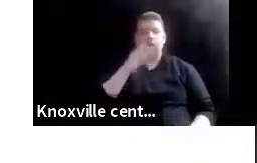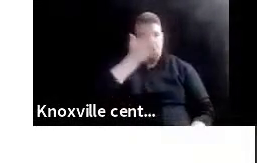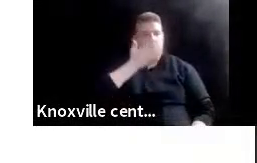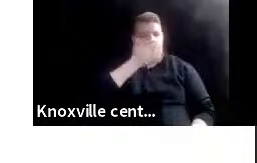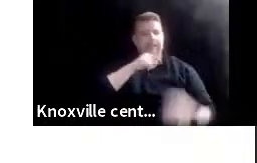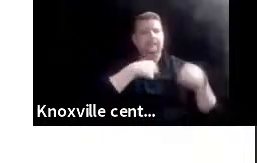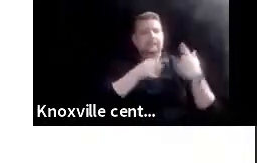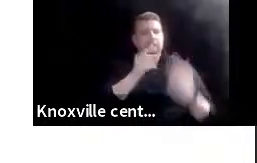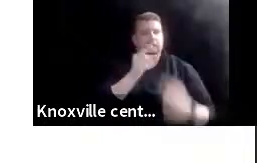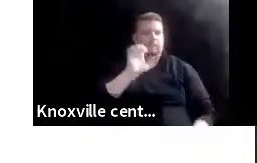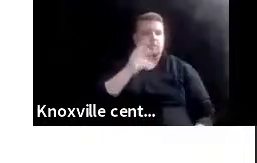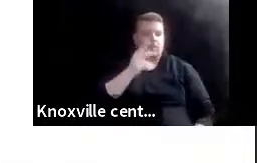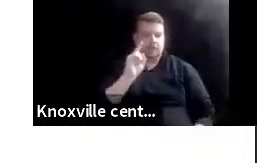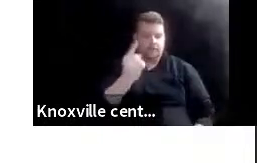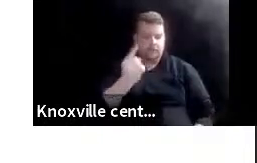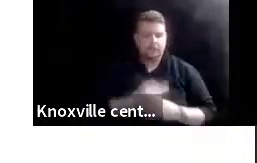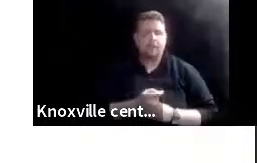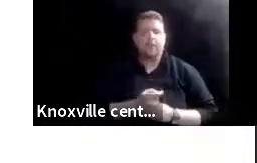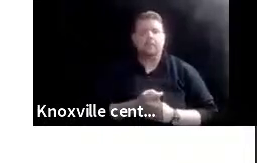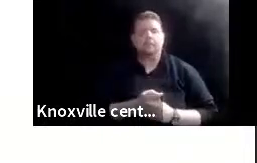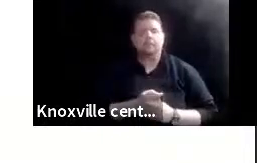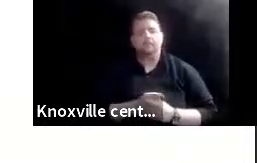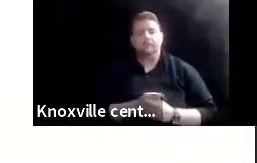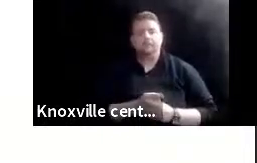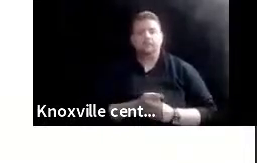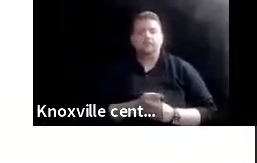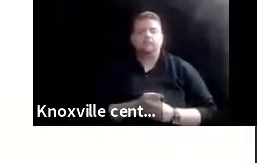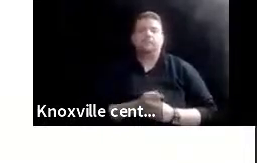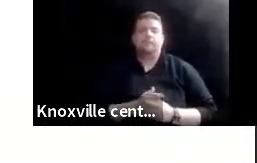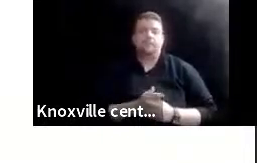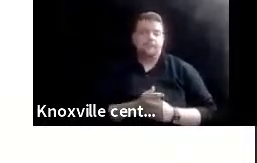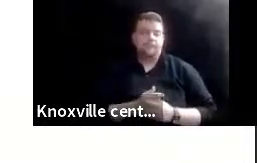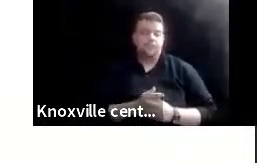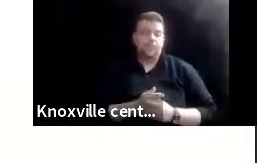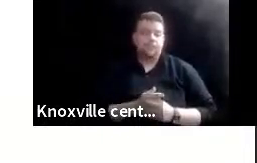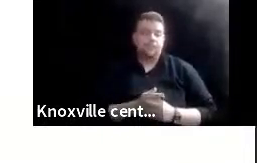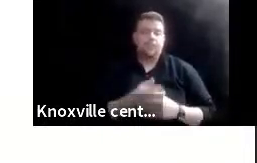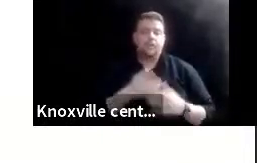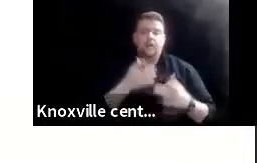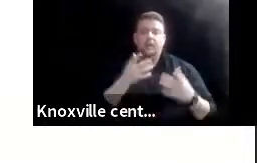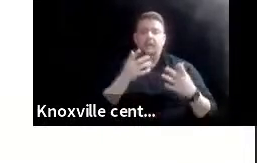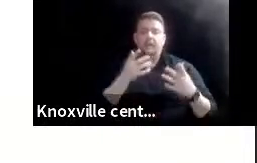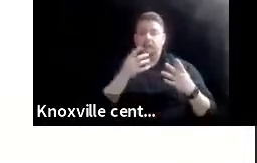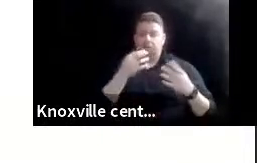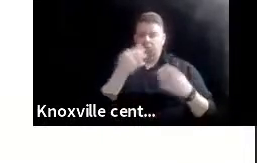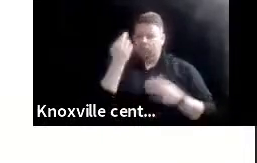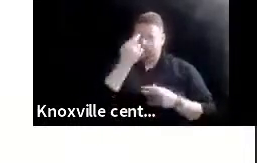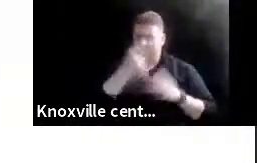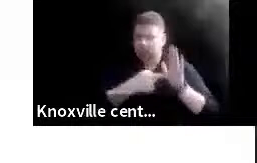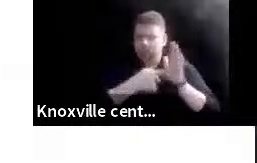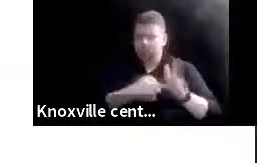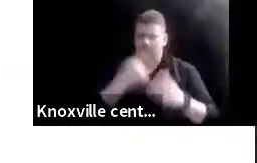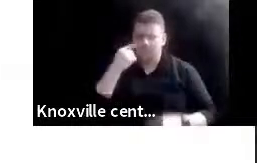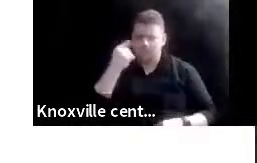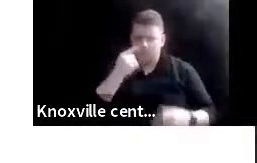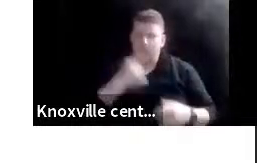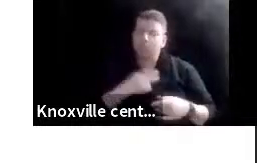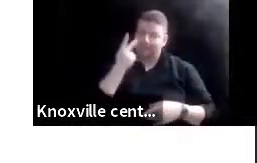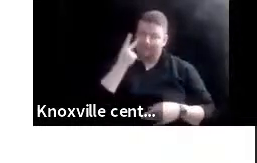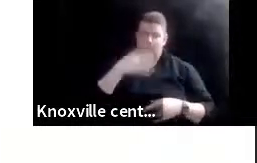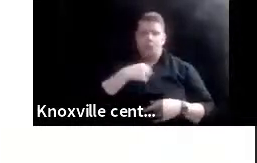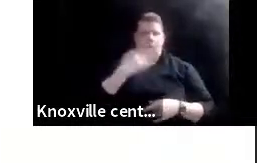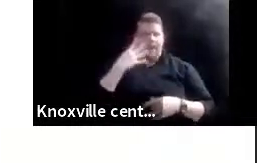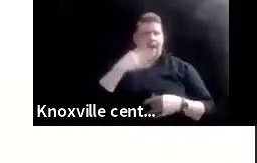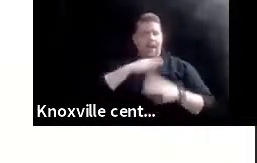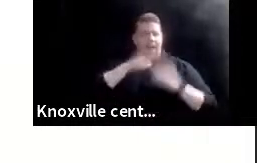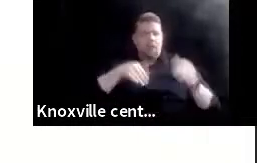March 1st. The main reason we're showing this is what you may have seen in White House